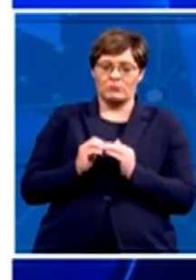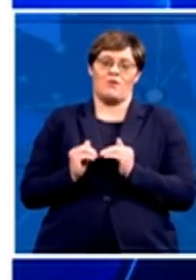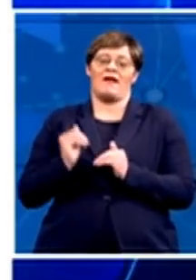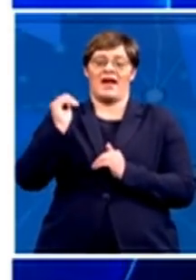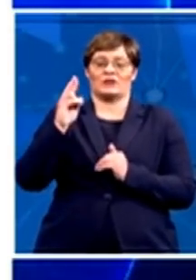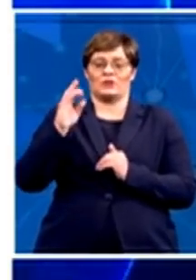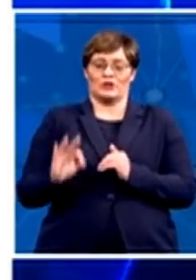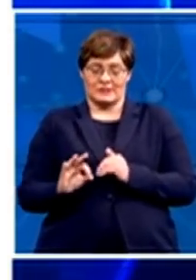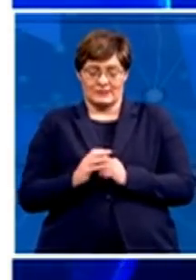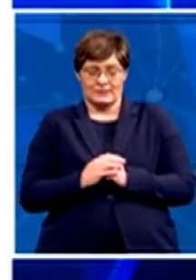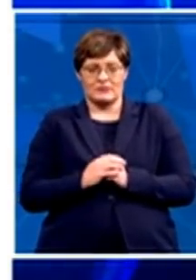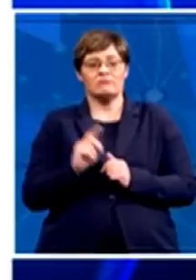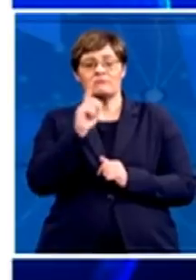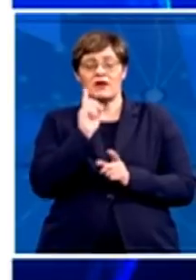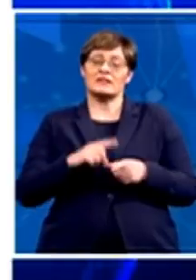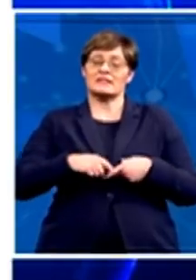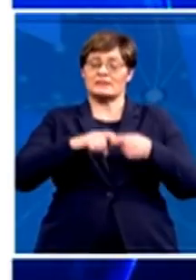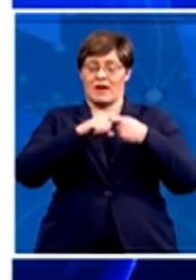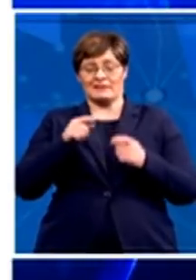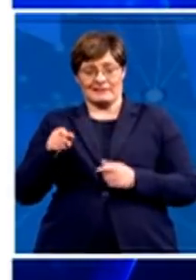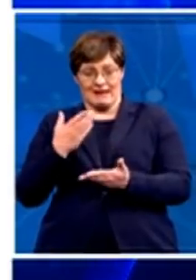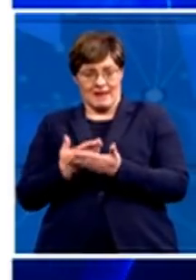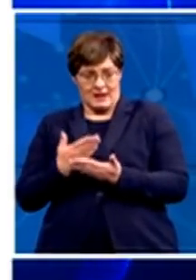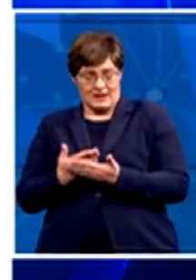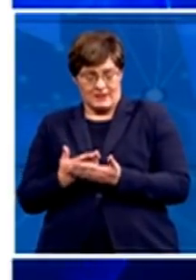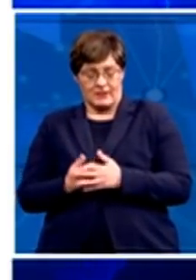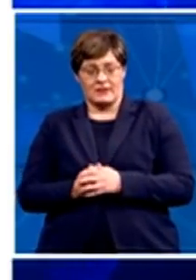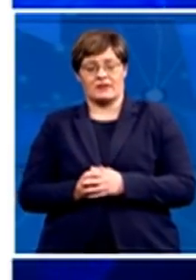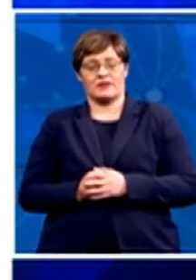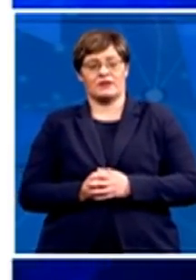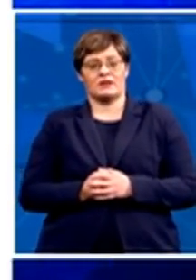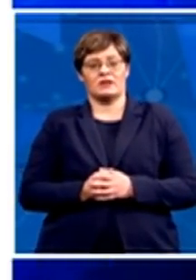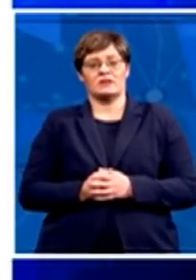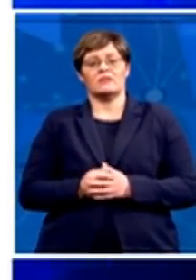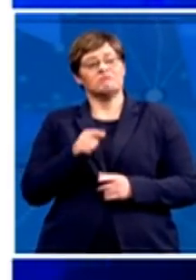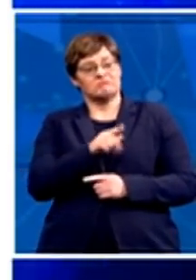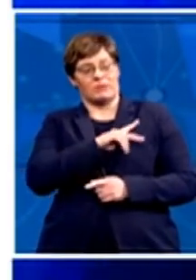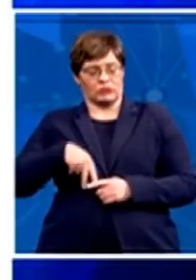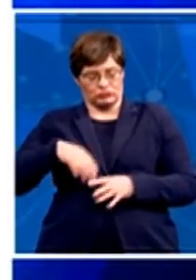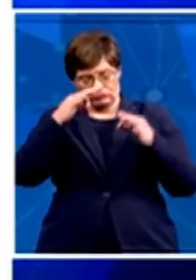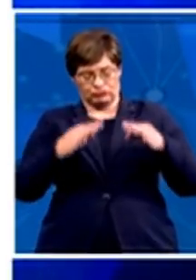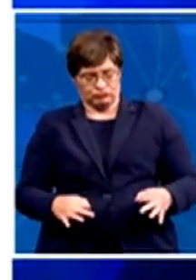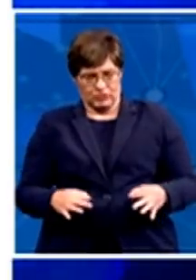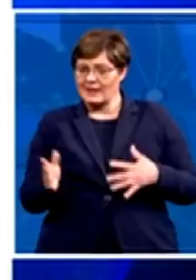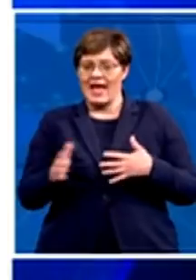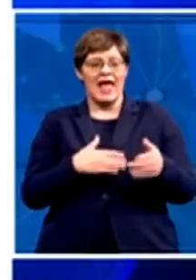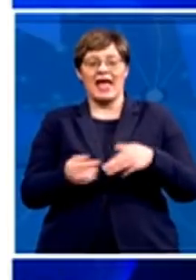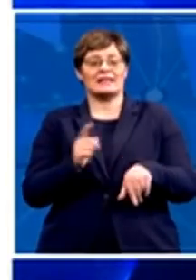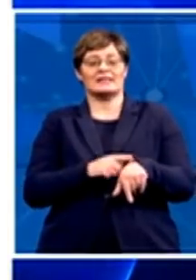Public Protector, and that's entirely at his discretion, at any time after proceedings of this committee has